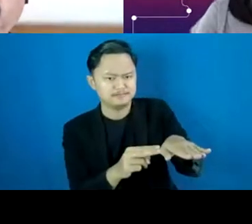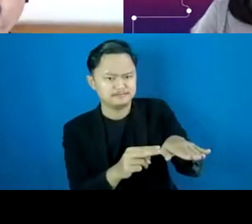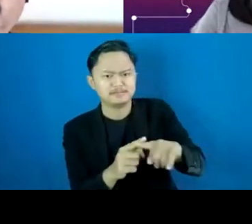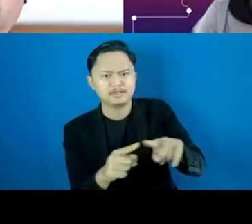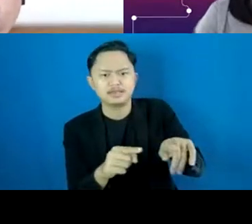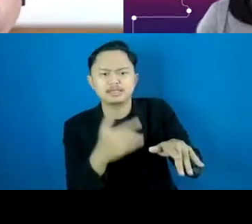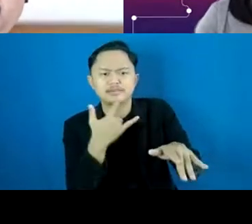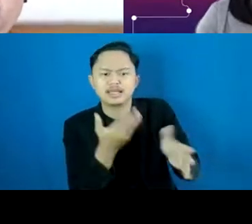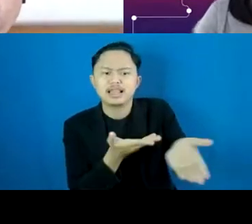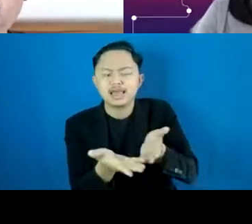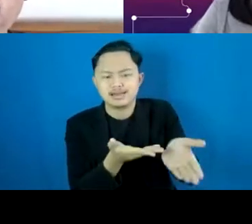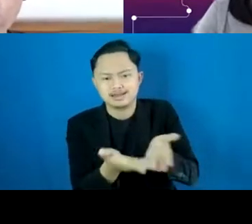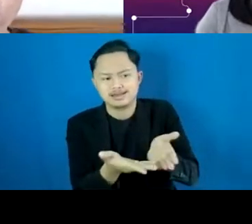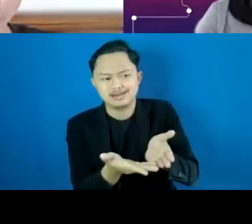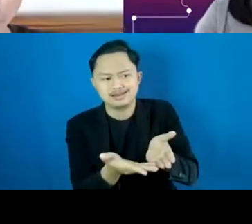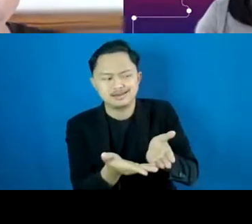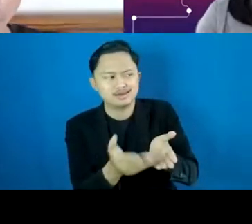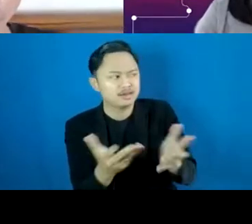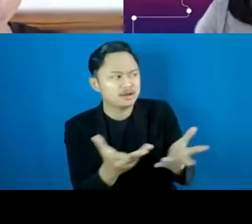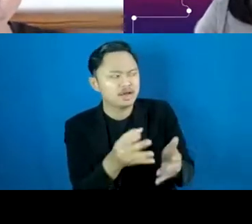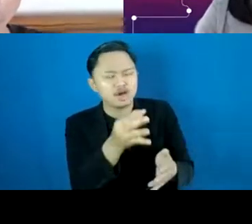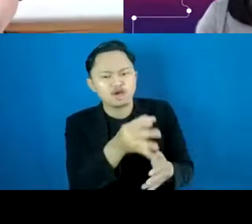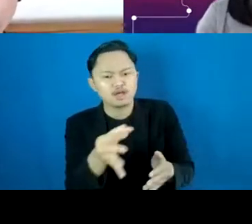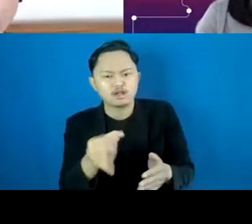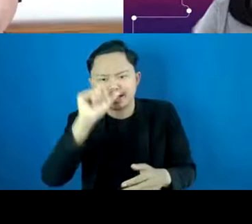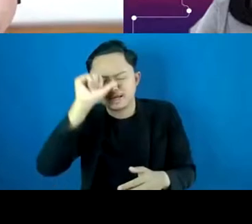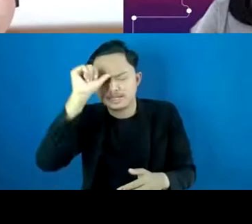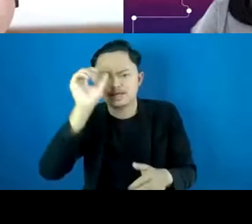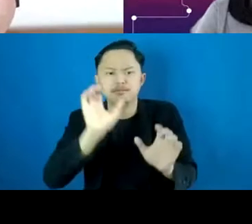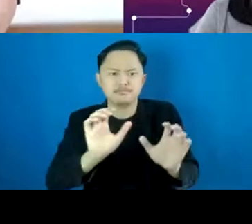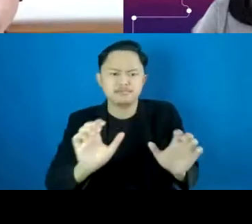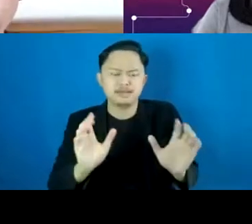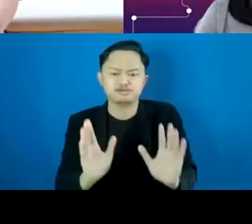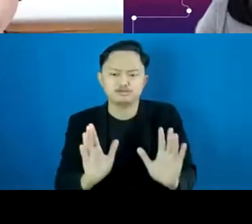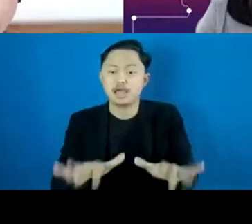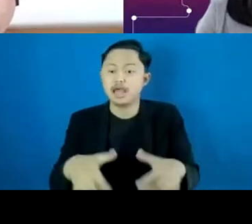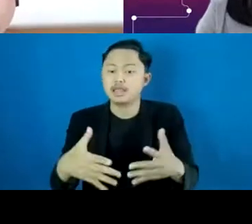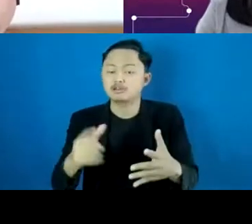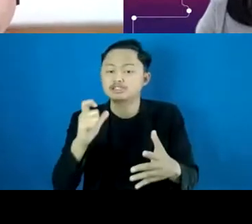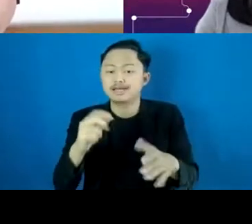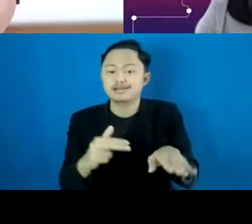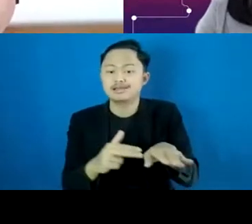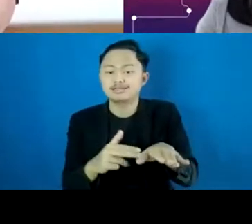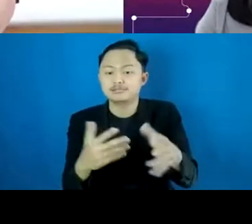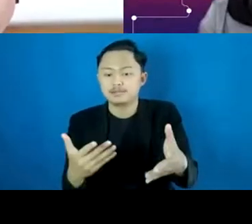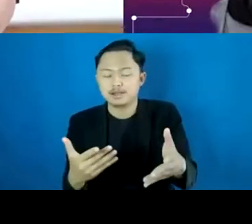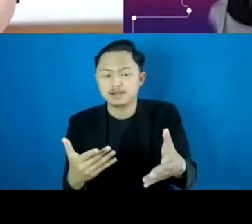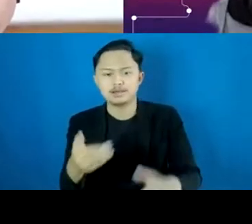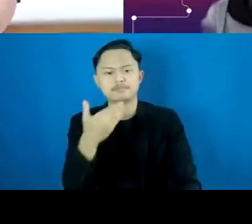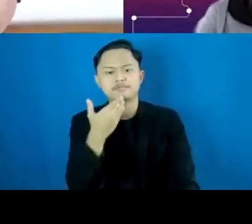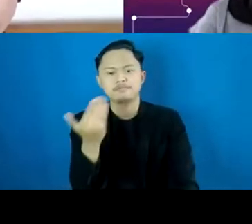in India, where the chargers stay on the book of the charging service provider. They just bill